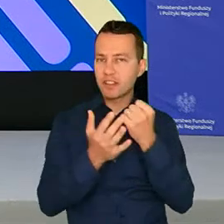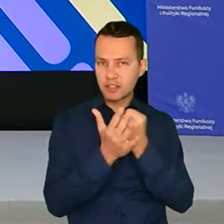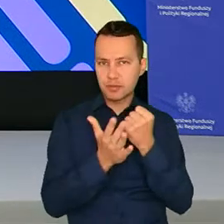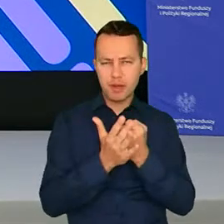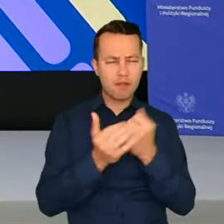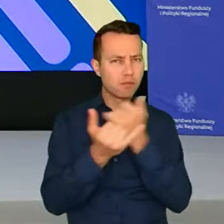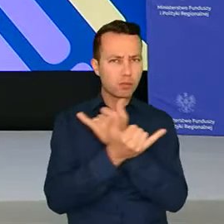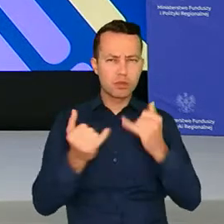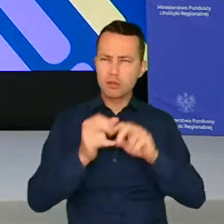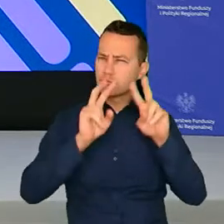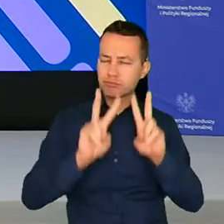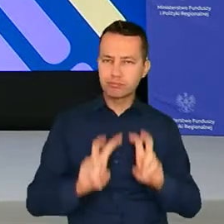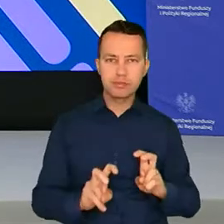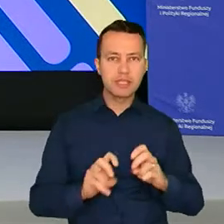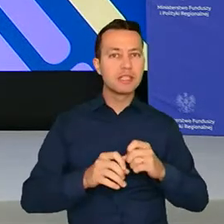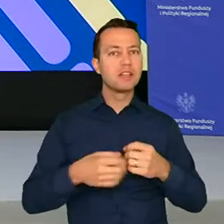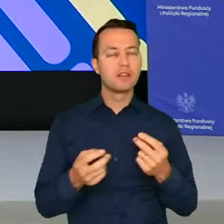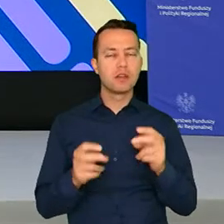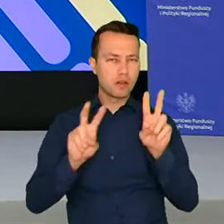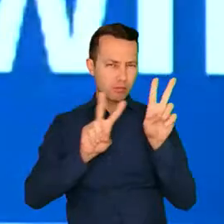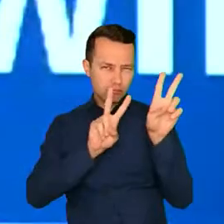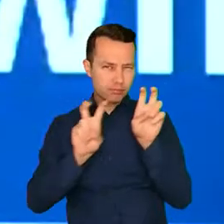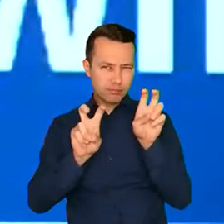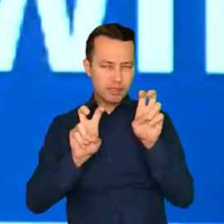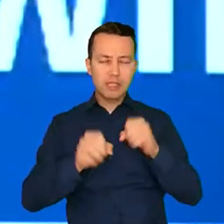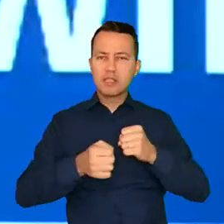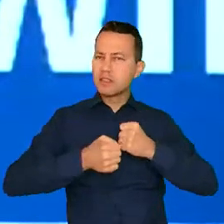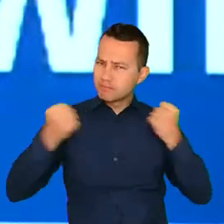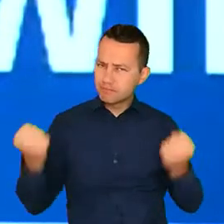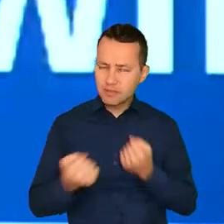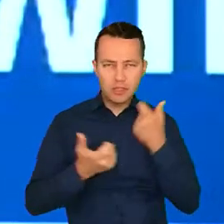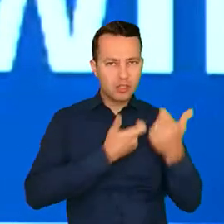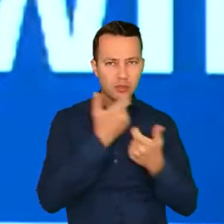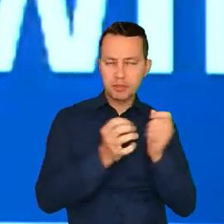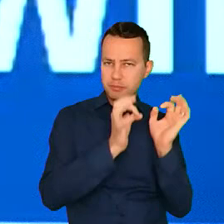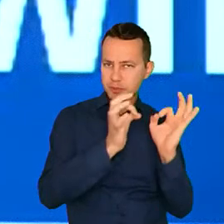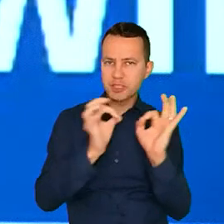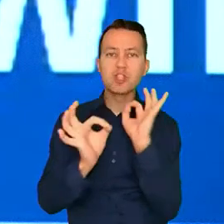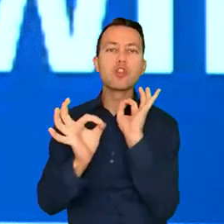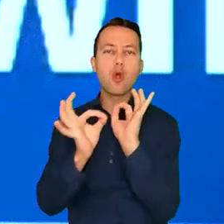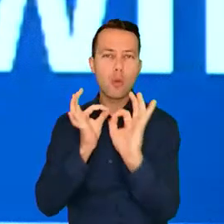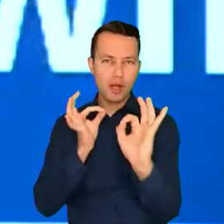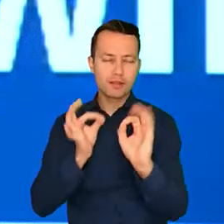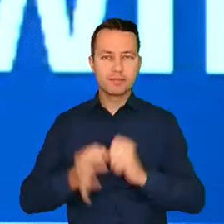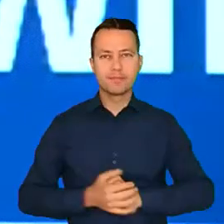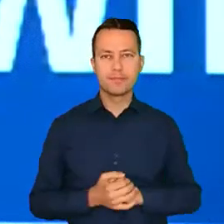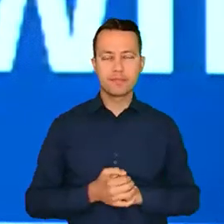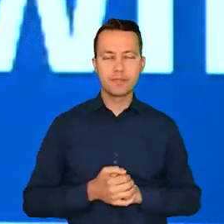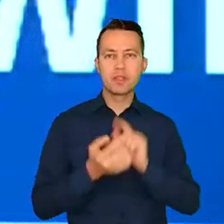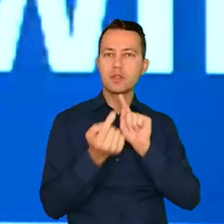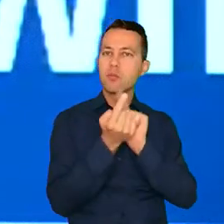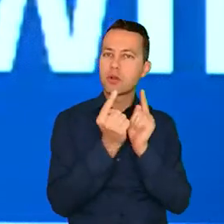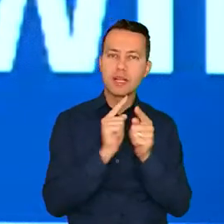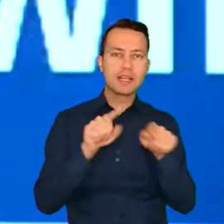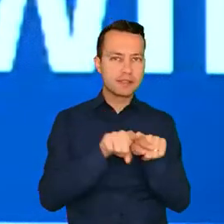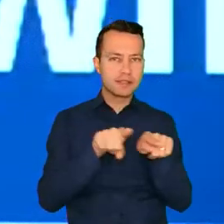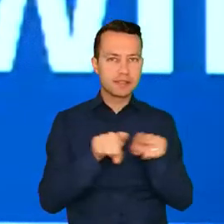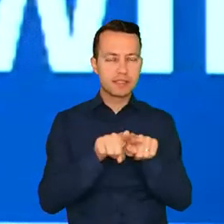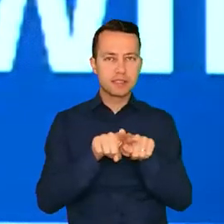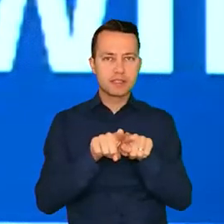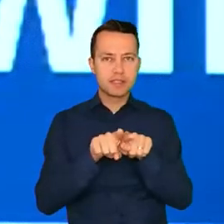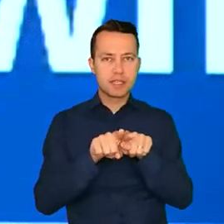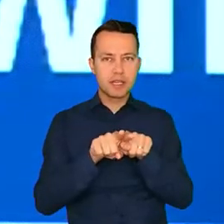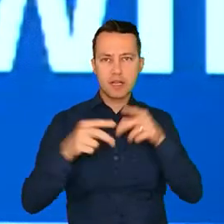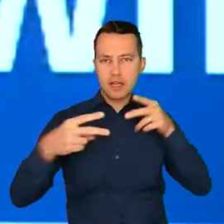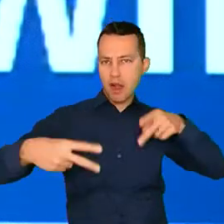we will be discussing the most important issues connected to due diligence in business conduct. We